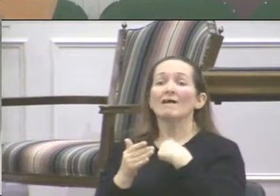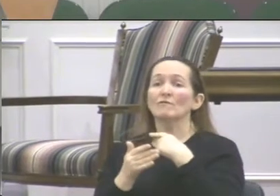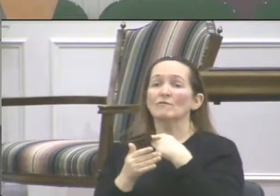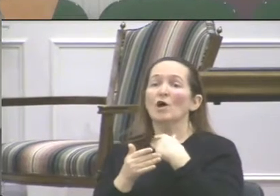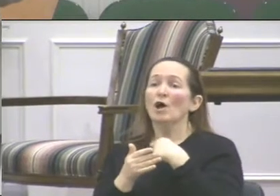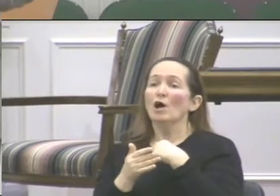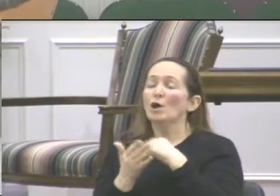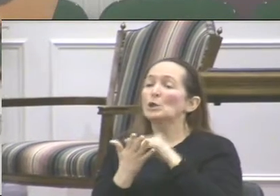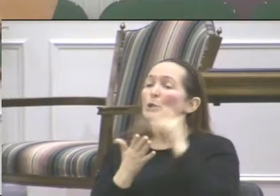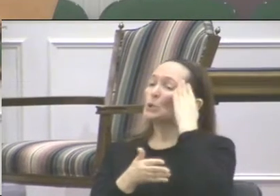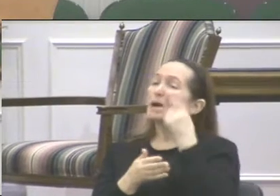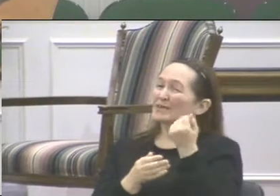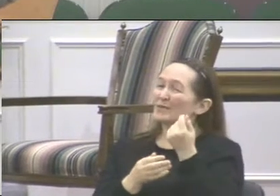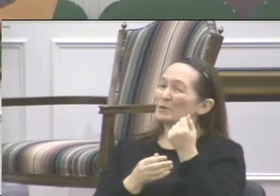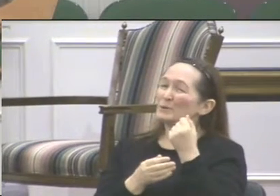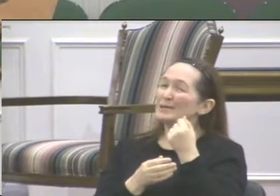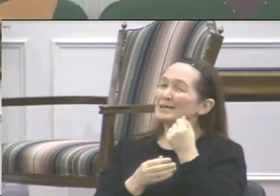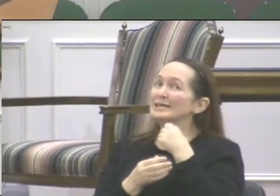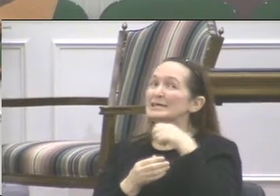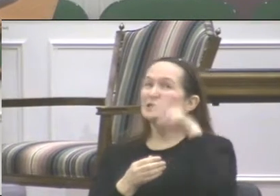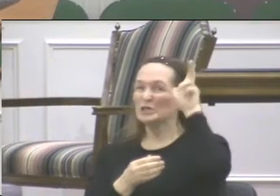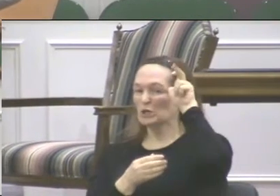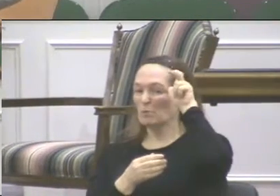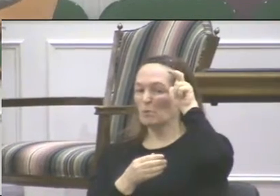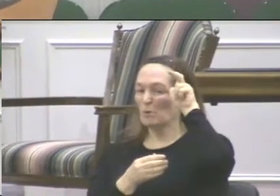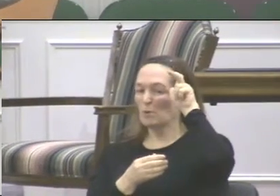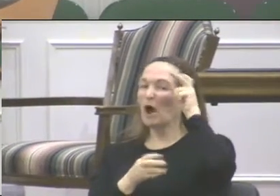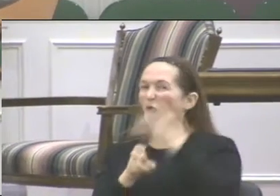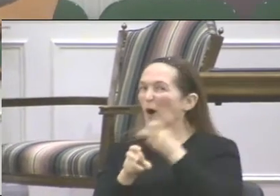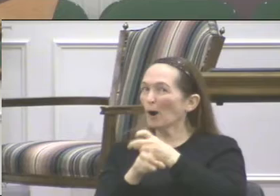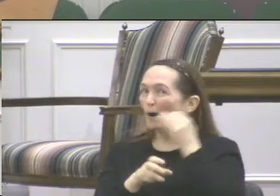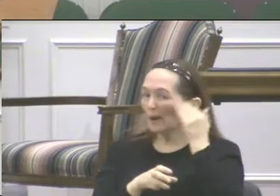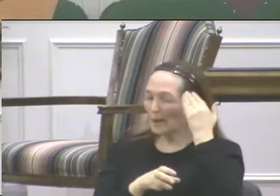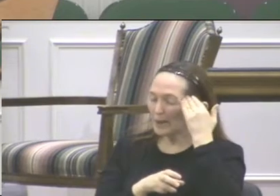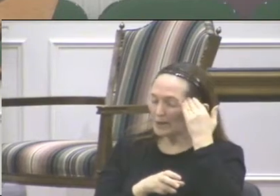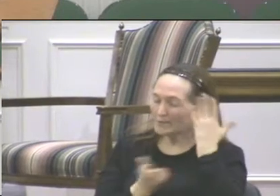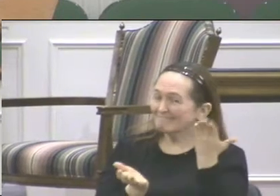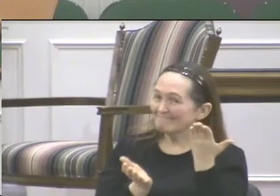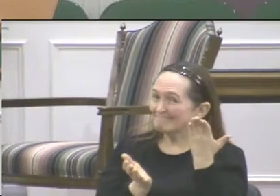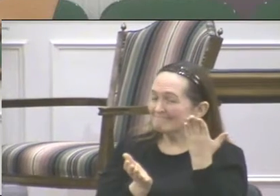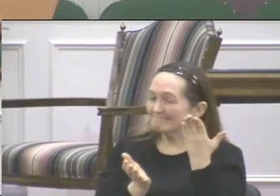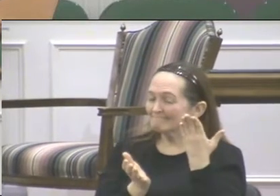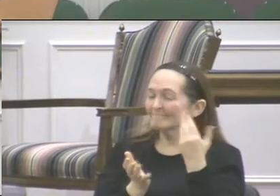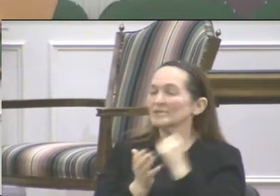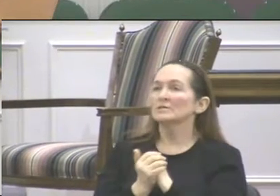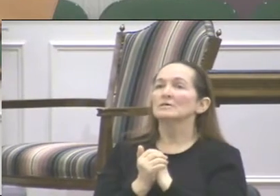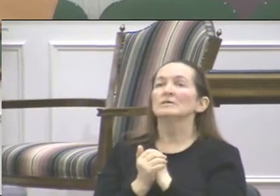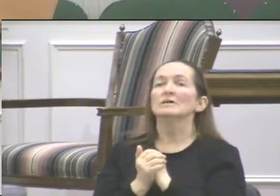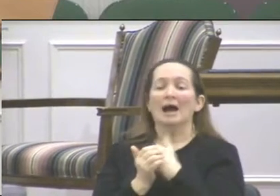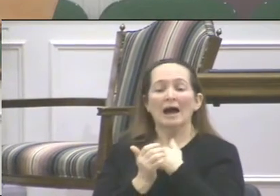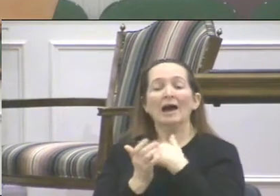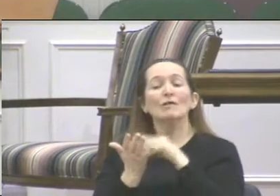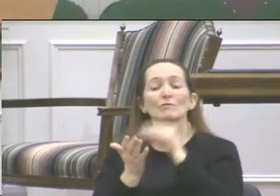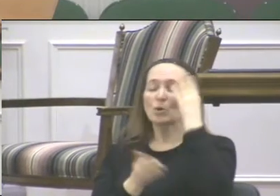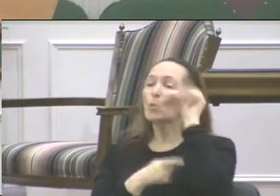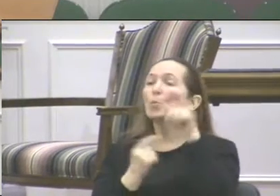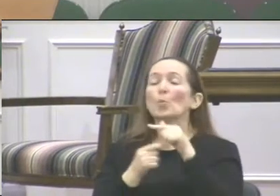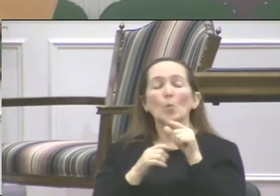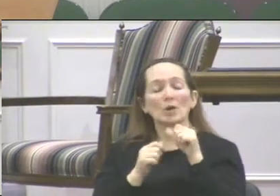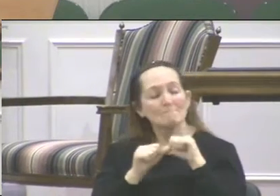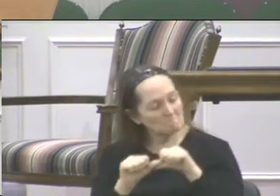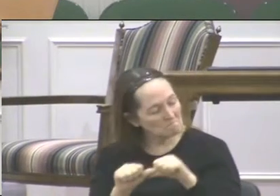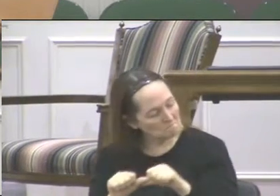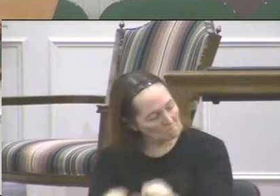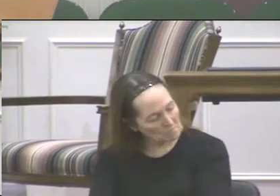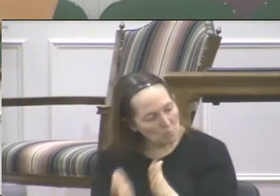Use the word dense. I'll admit to it. But here's what I've learned. As I continue to pray and